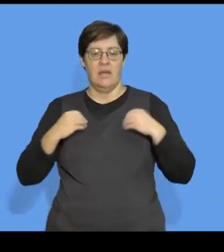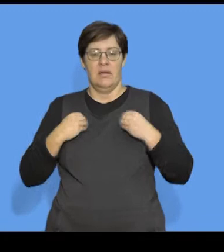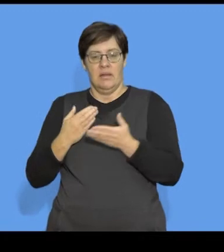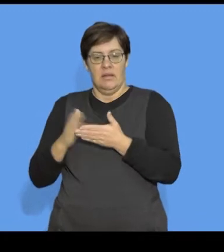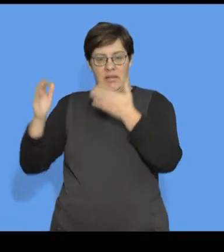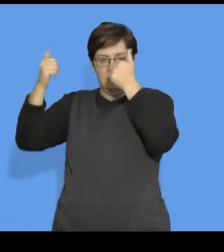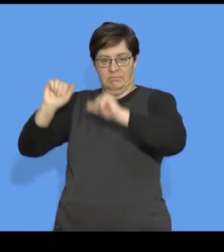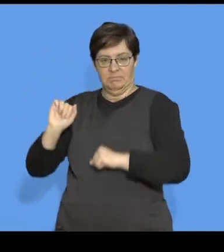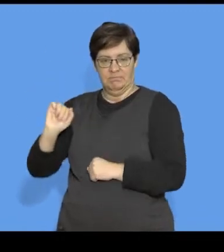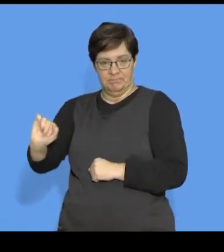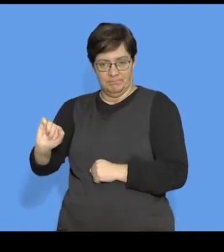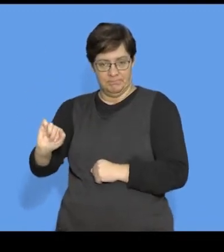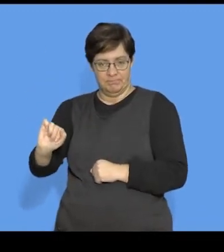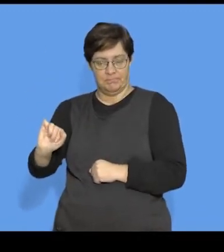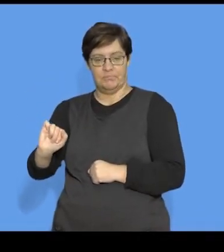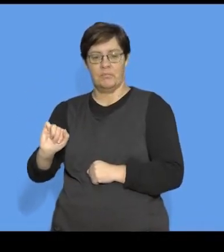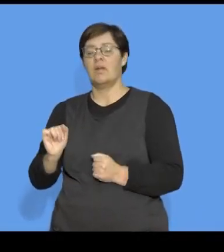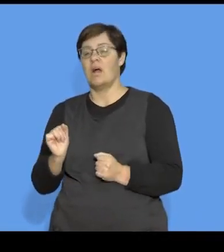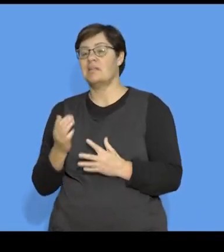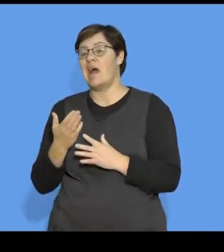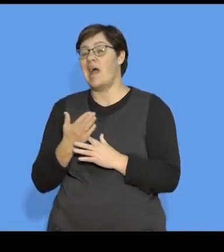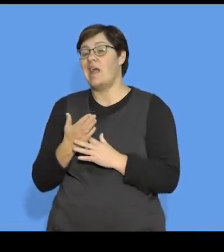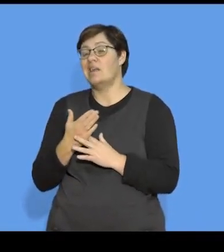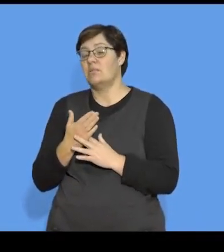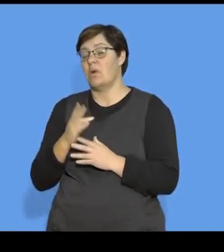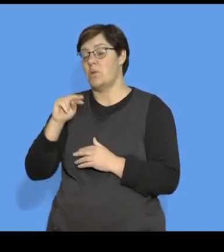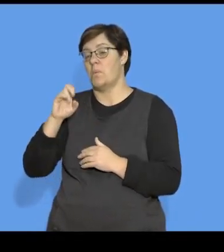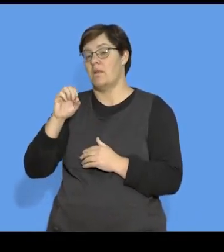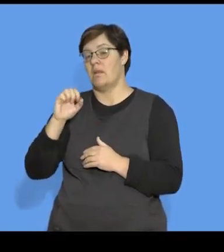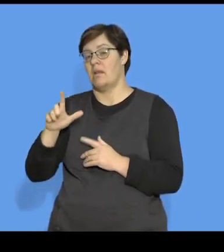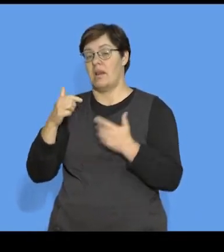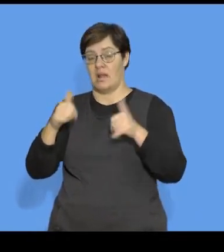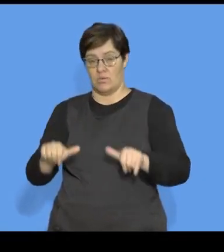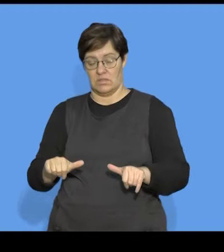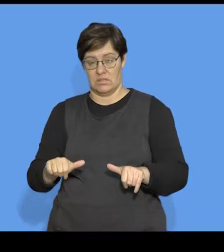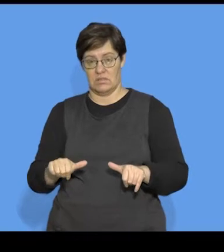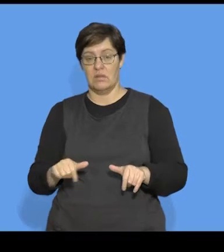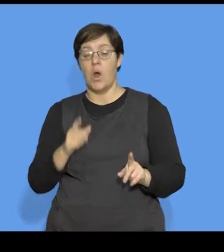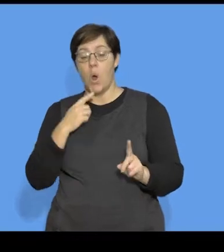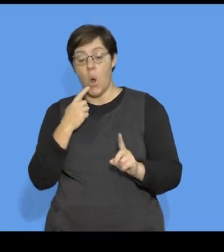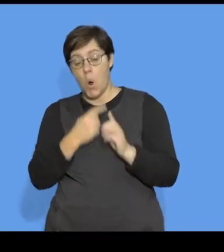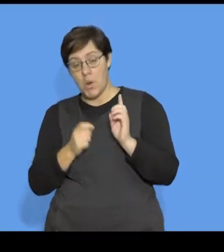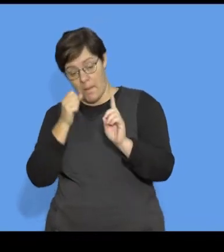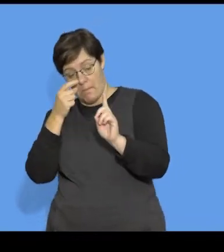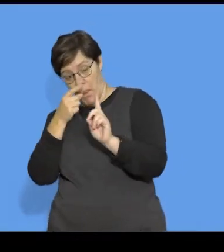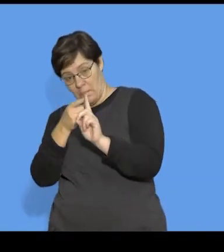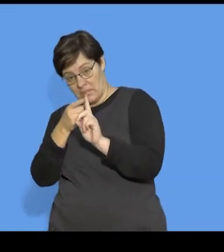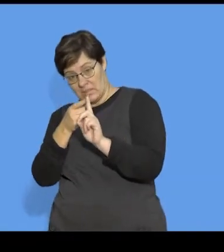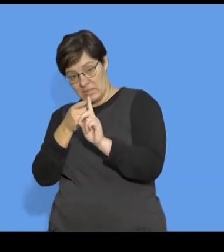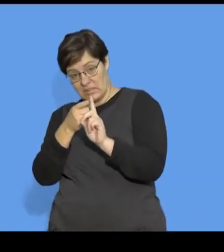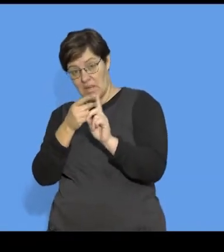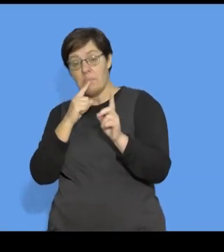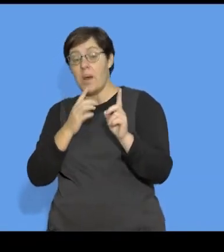account is an interim nominal account. It serves a particular